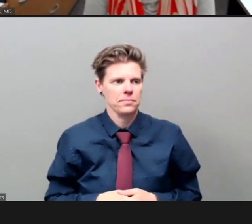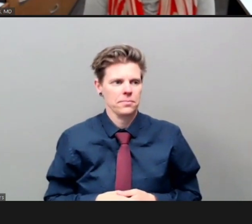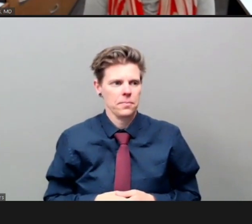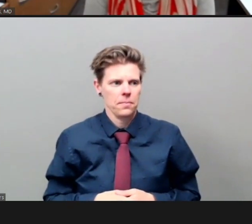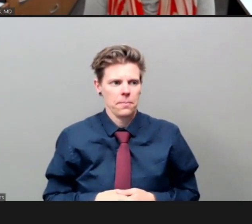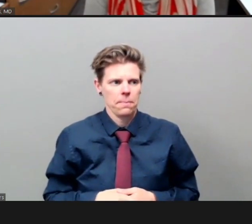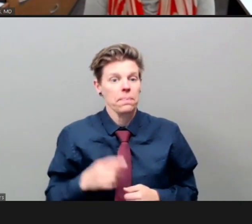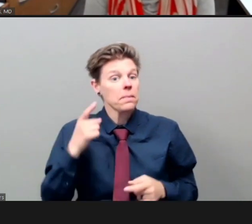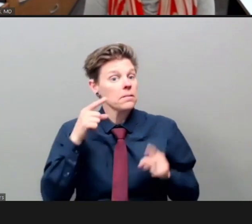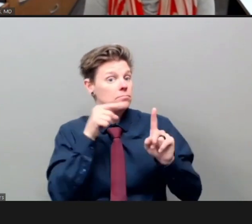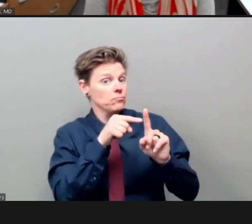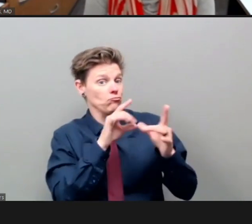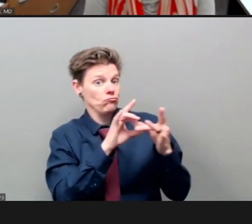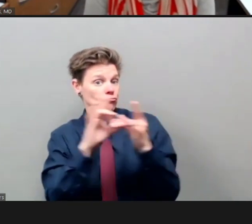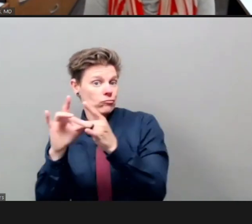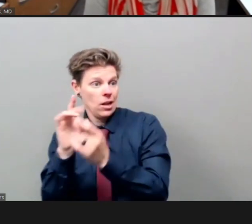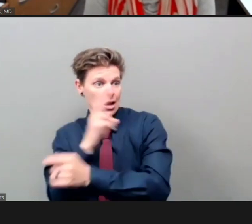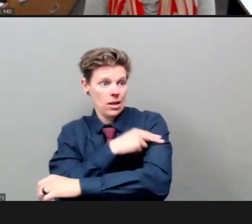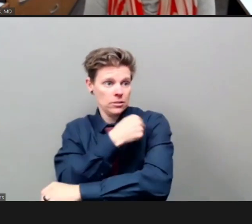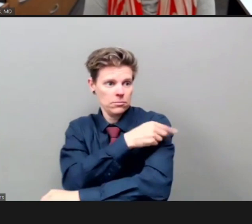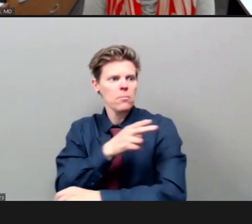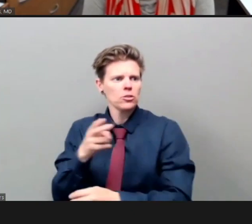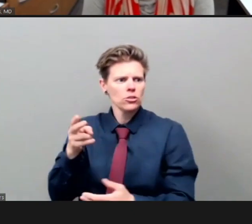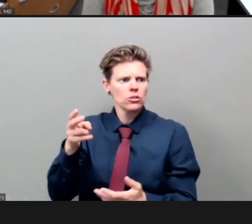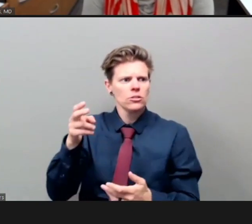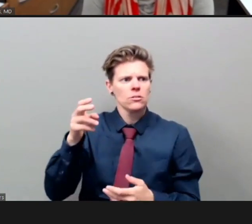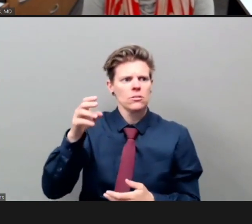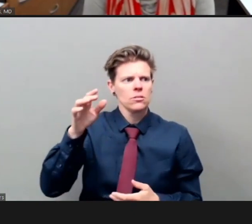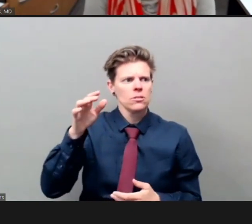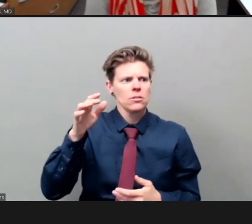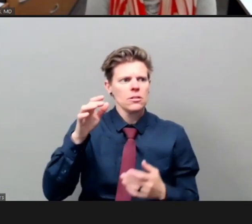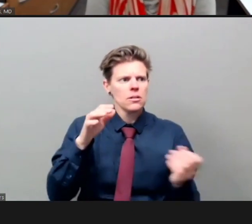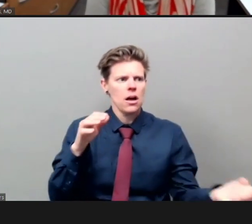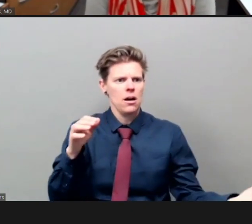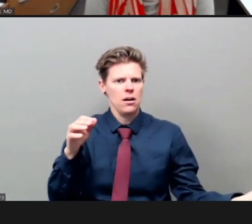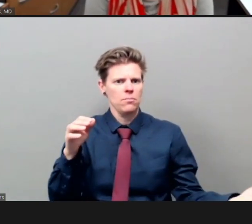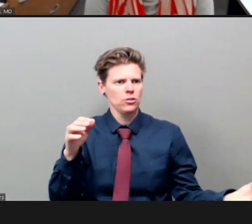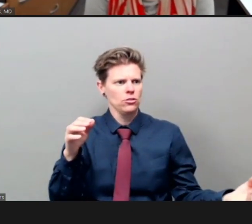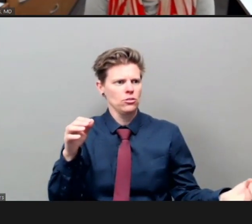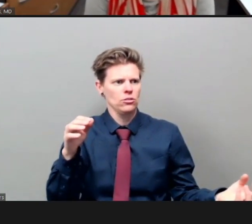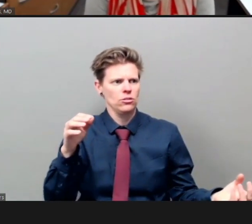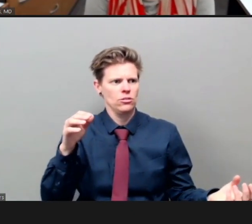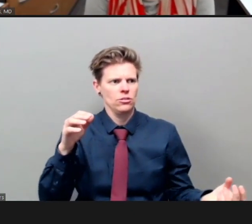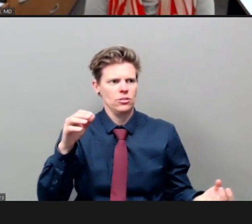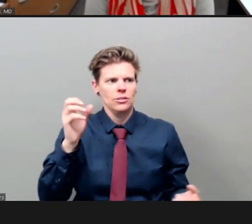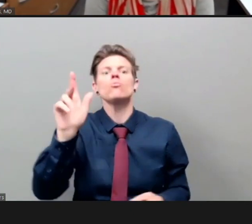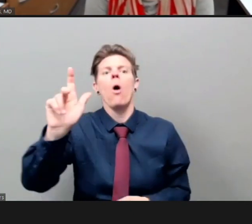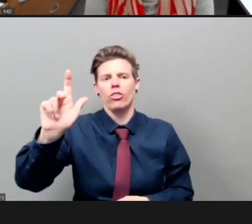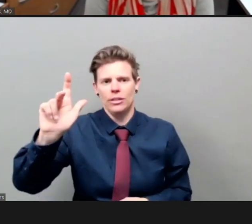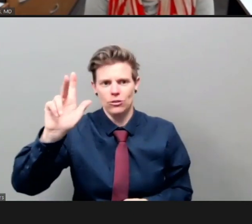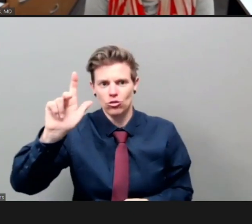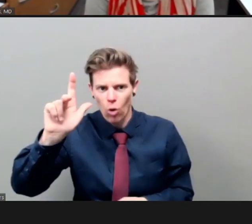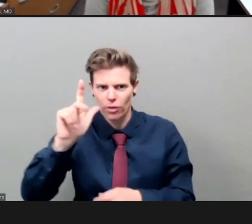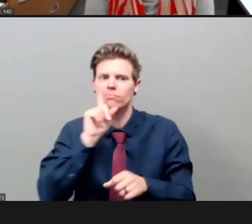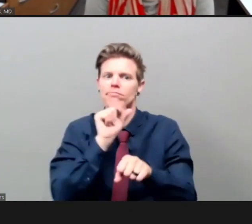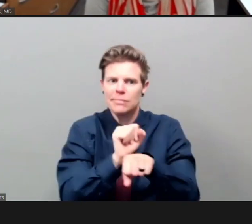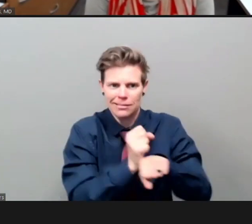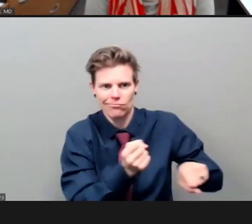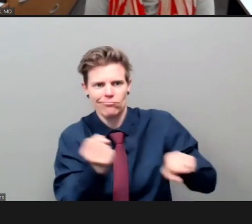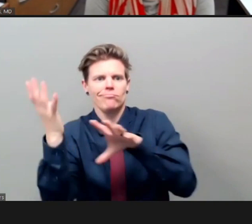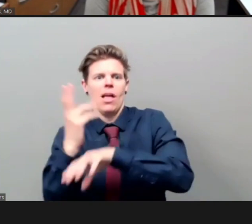have been hospitalized after sometime after 2 weeks after their second COVID